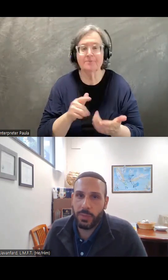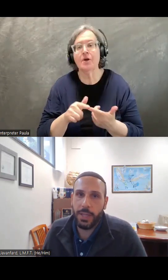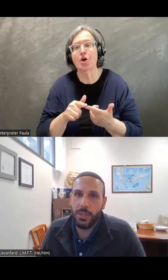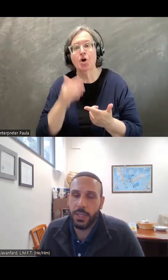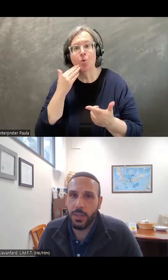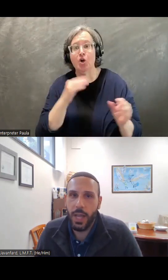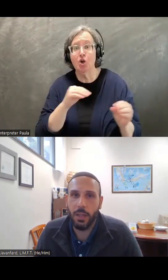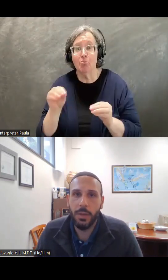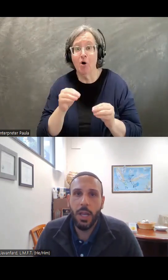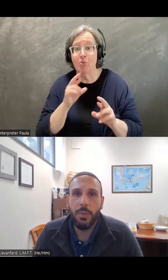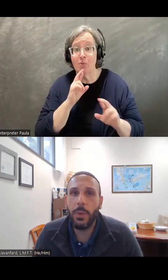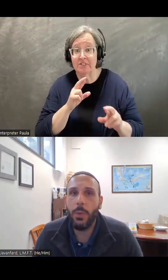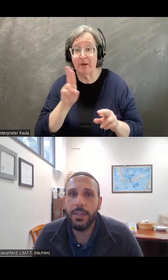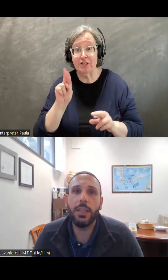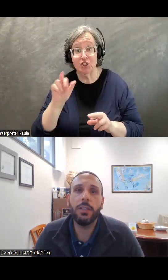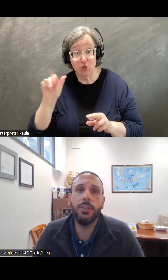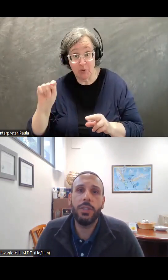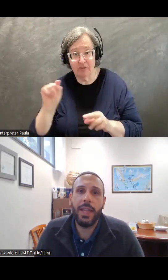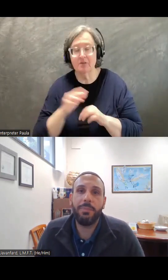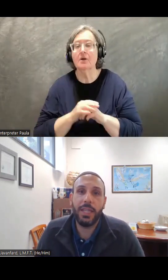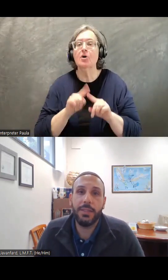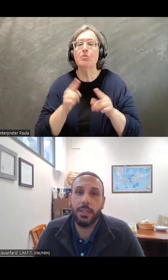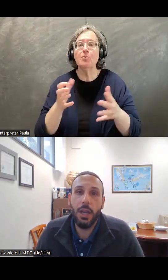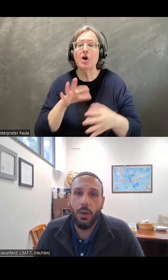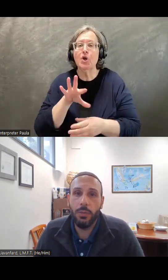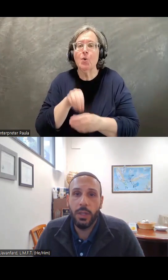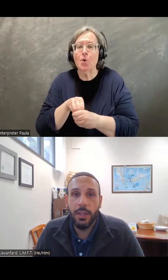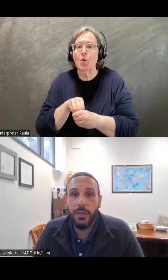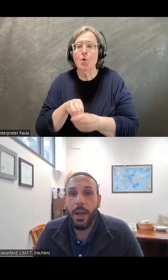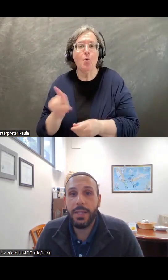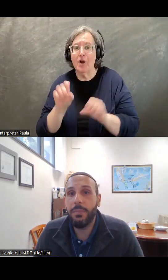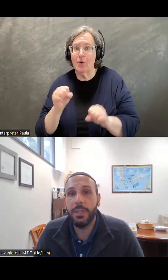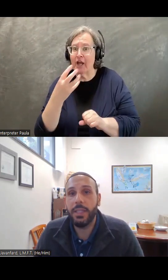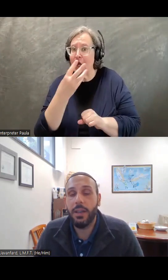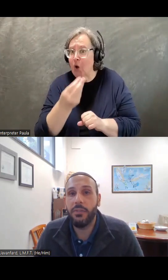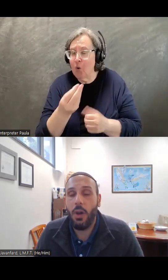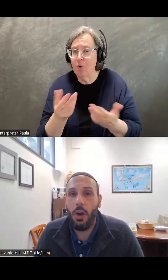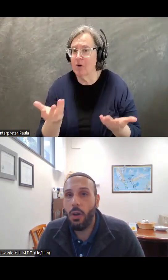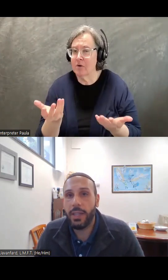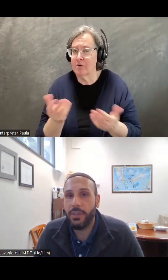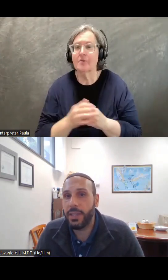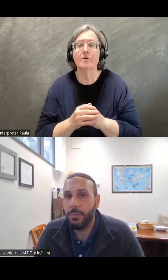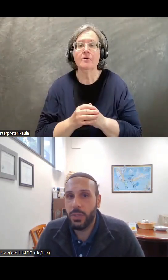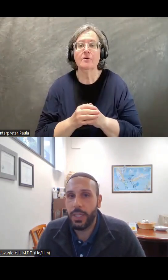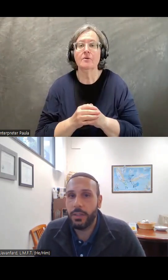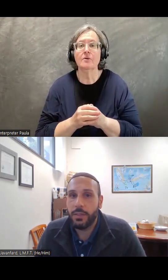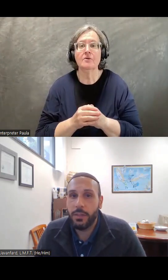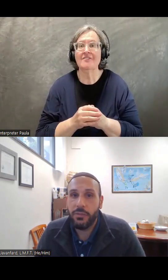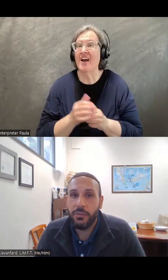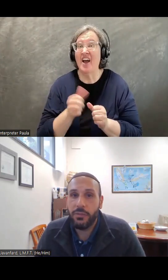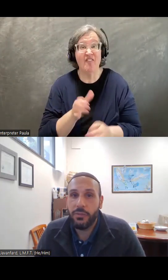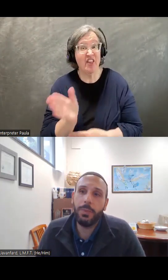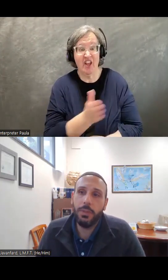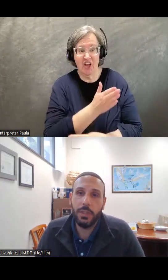mobile response units as well. But we wanted to include in that place to go the possibility of all and everything in between.